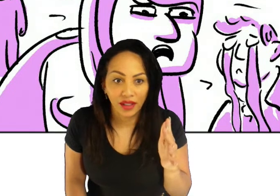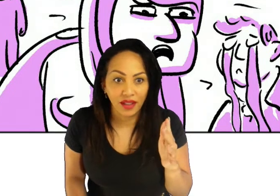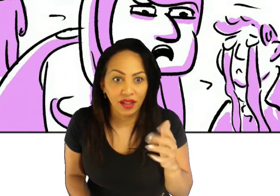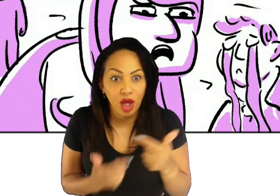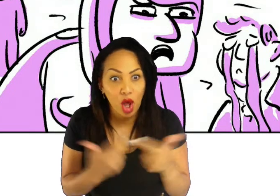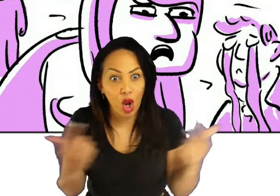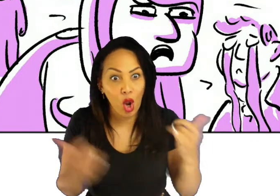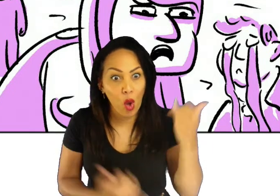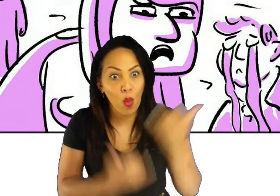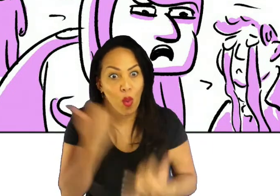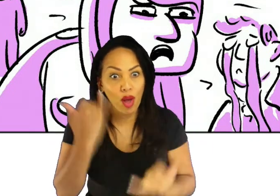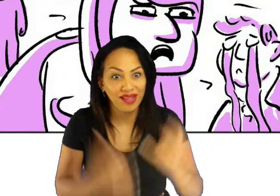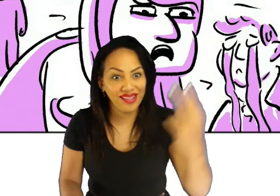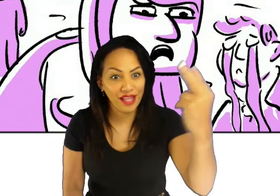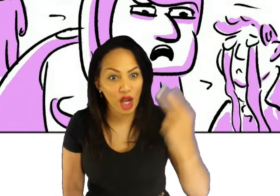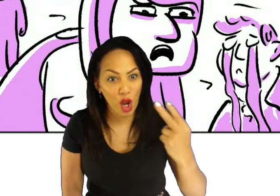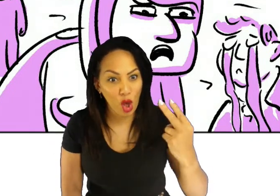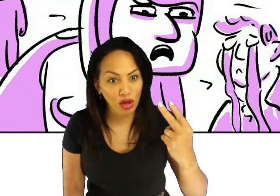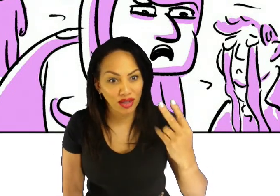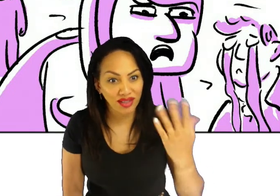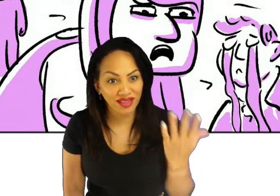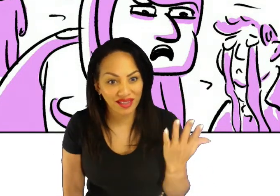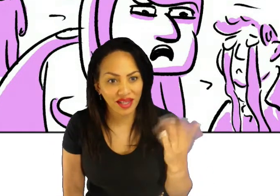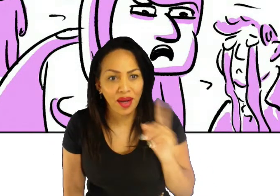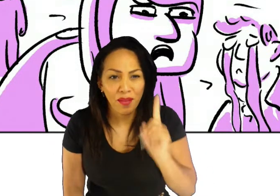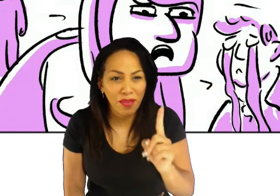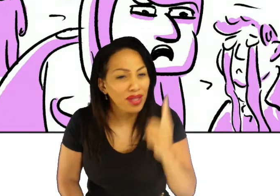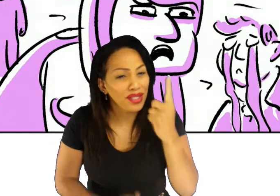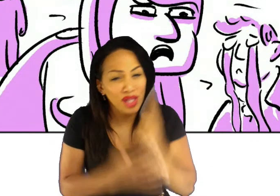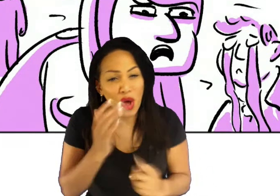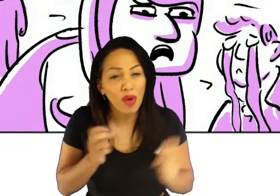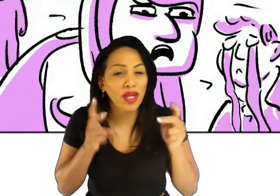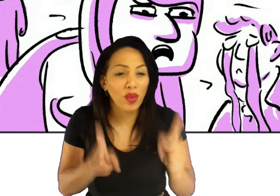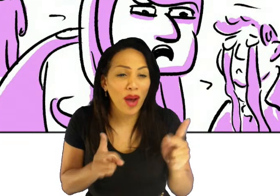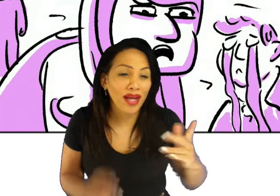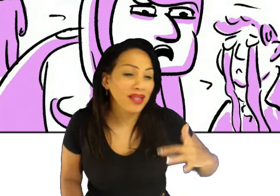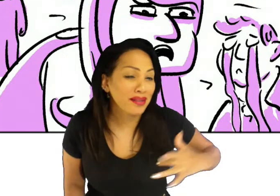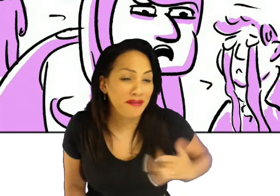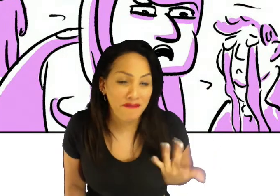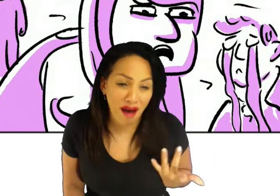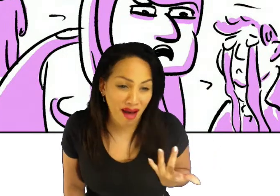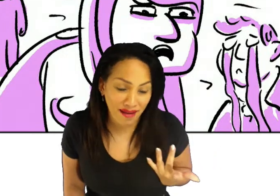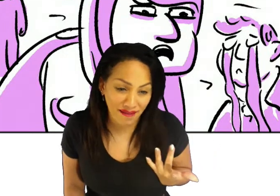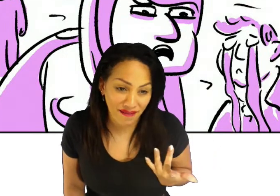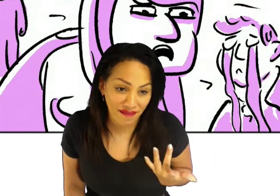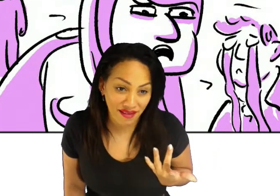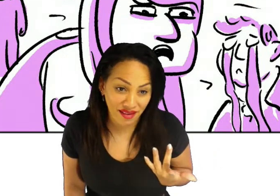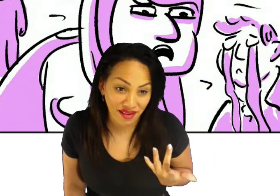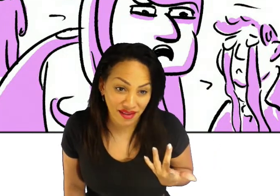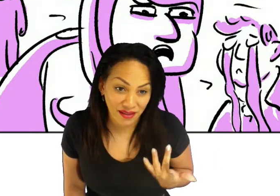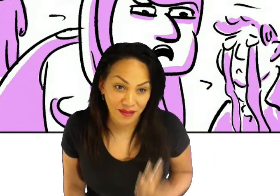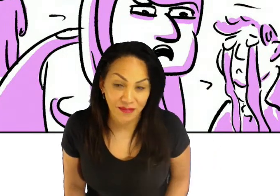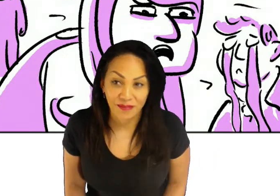because it's the only way of surviving what is happening around them.